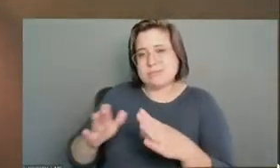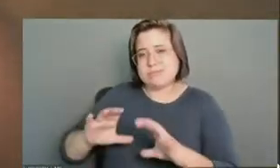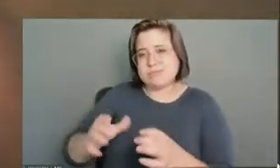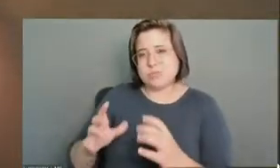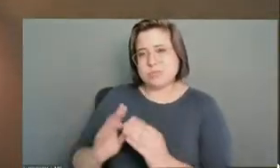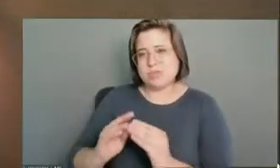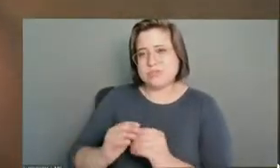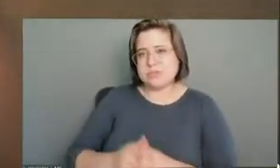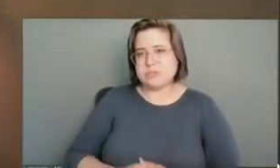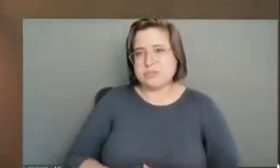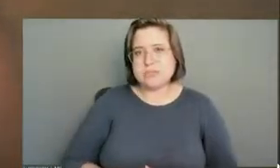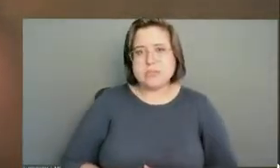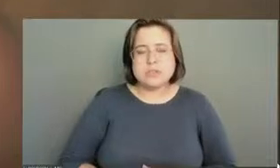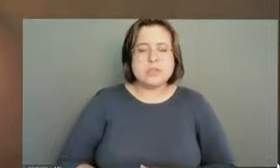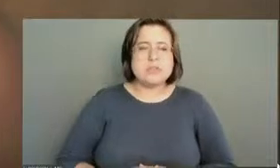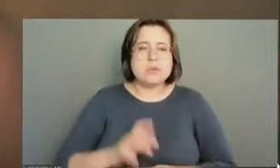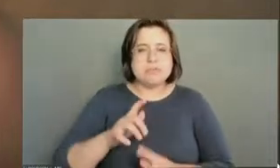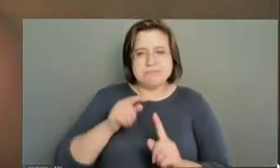it's about you